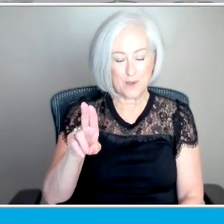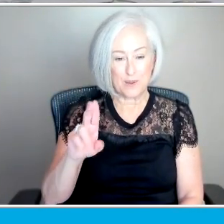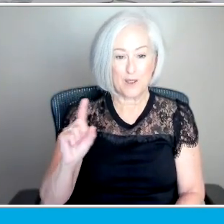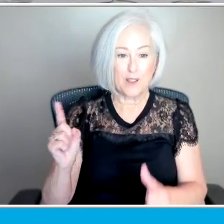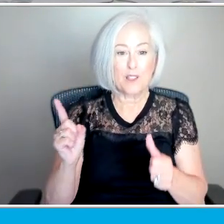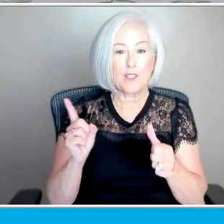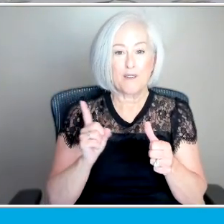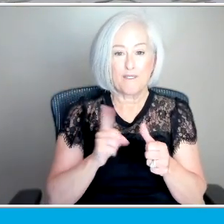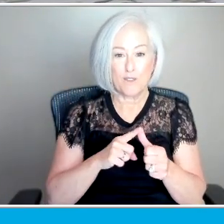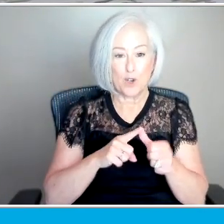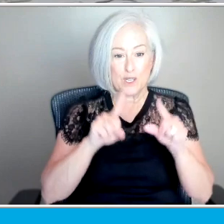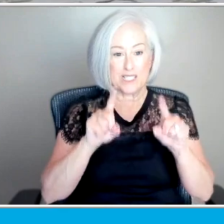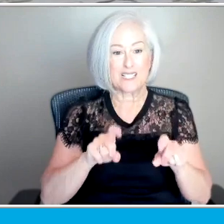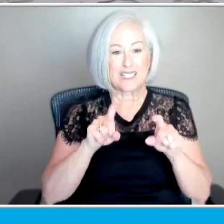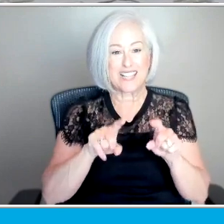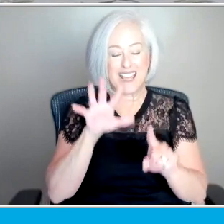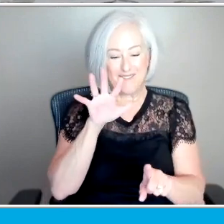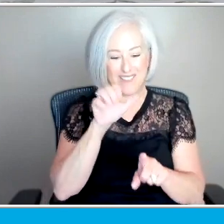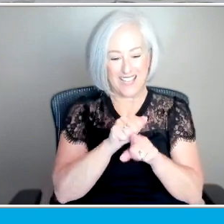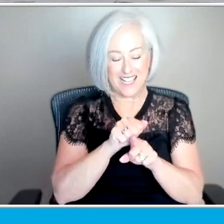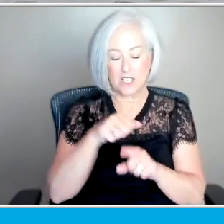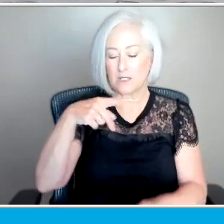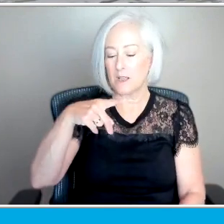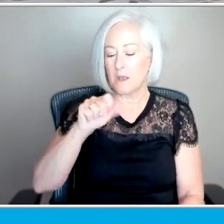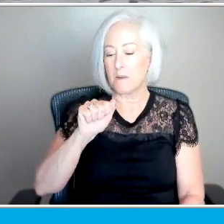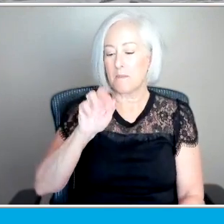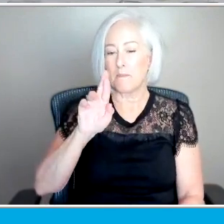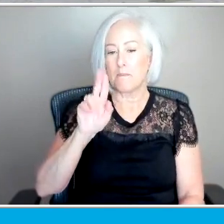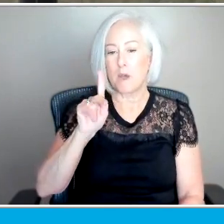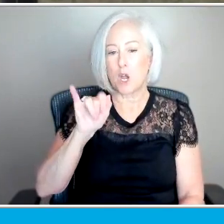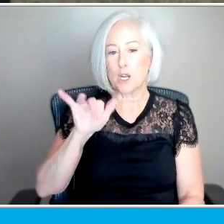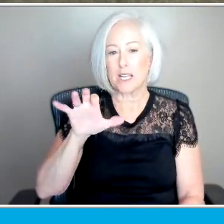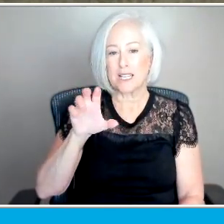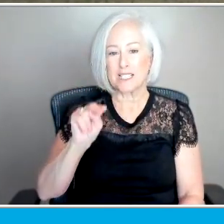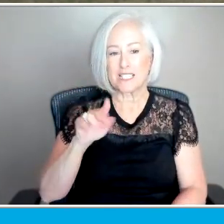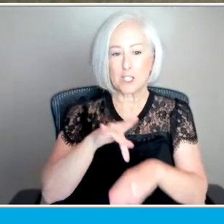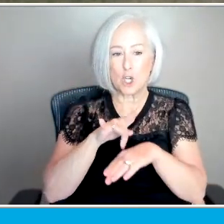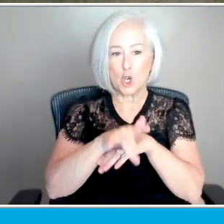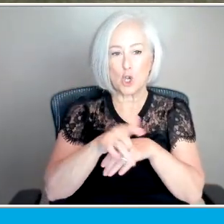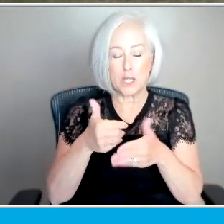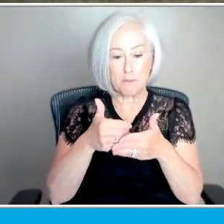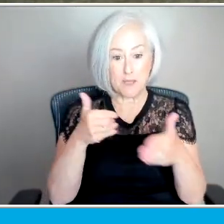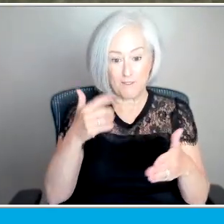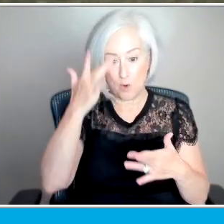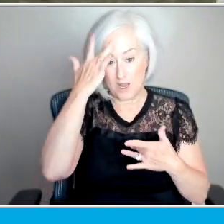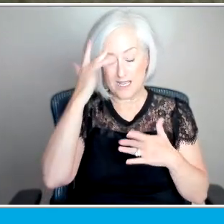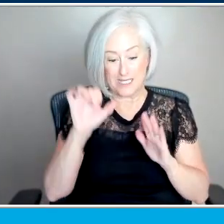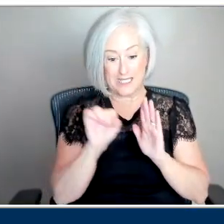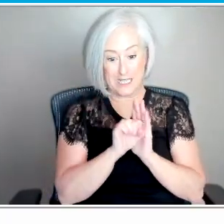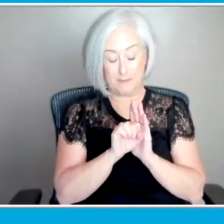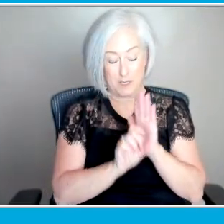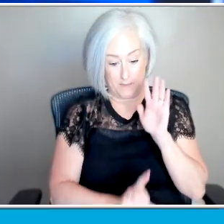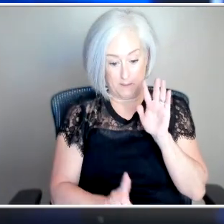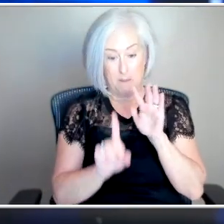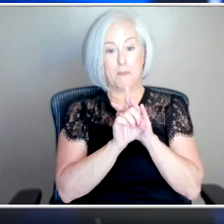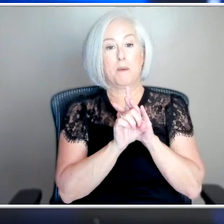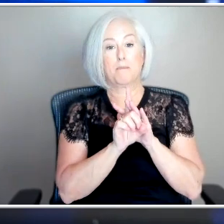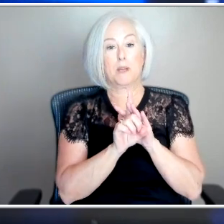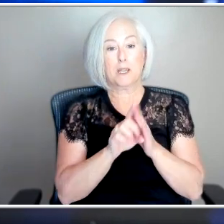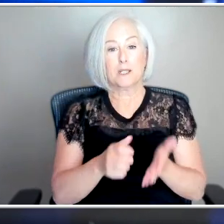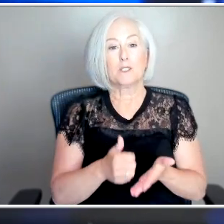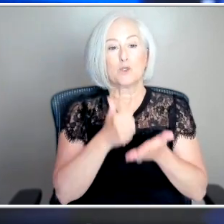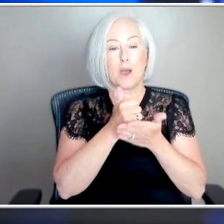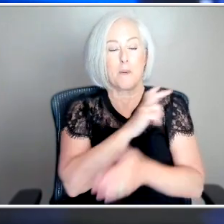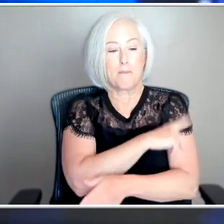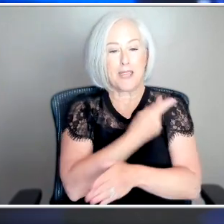test that catches Parkinson's early before symptoms appear, giving patients the chance to start treatment early. I'm Jessica Lovell